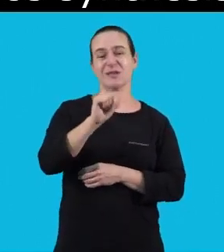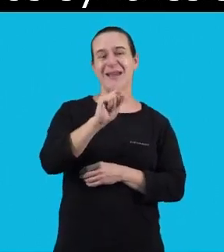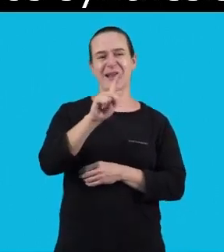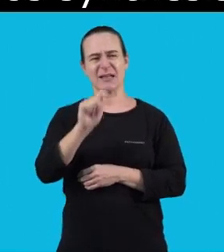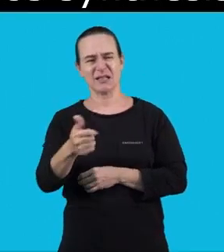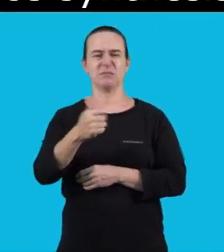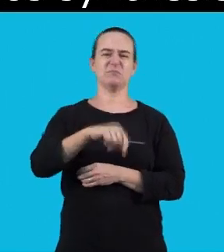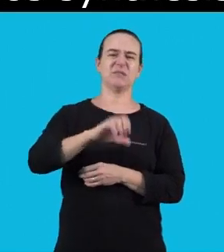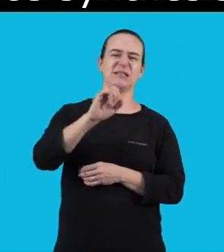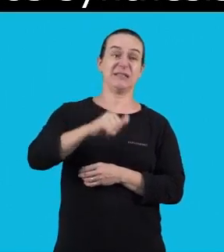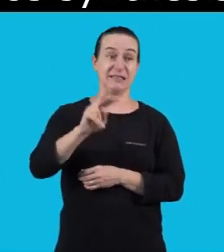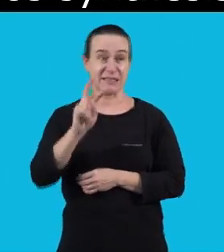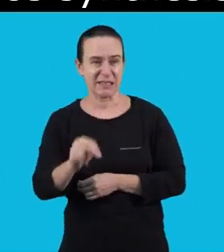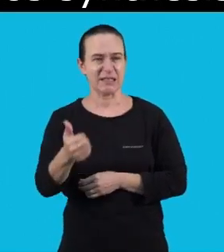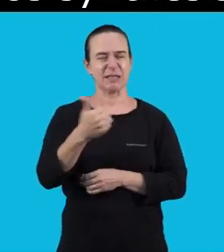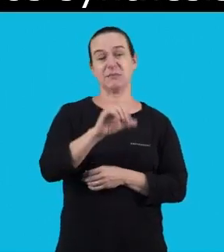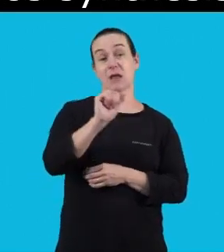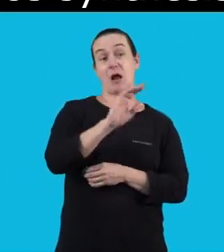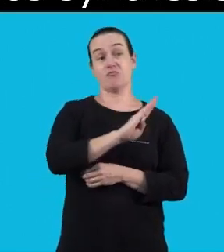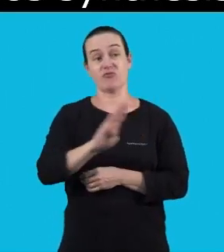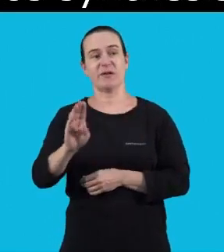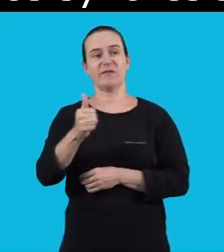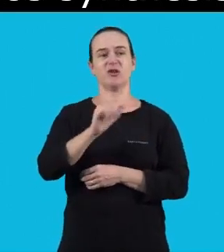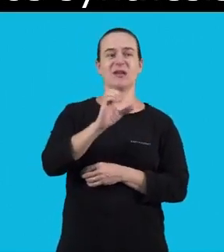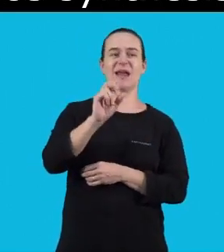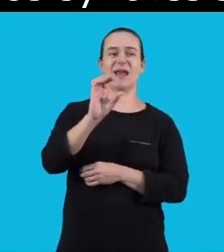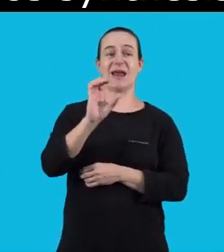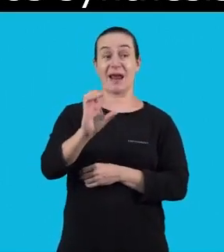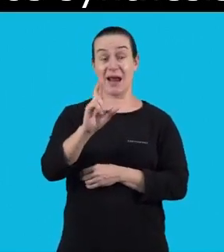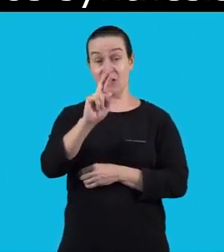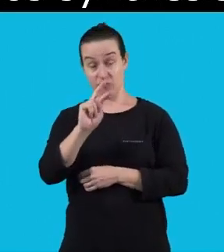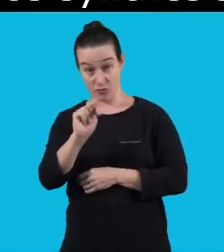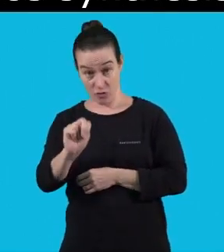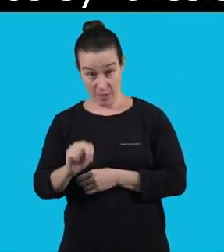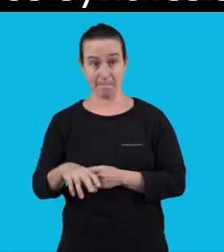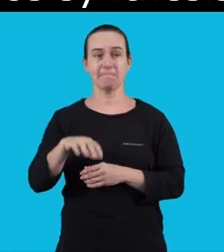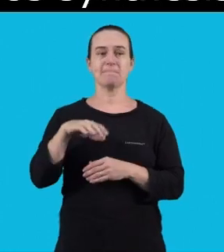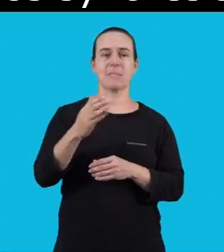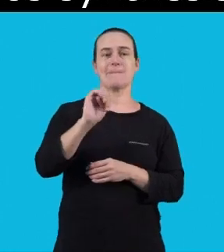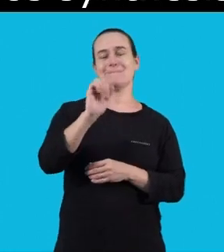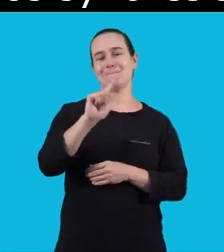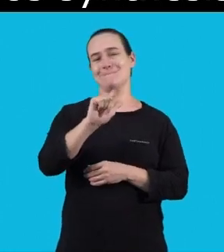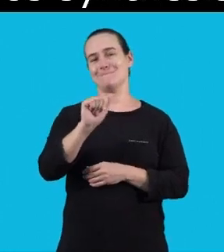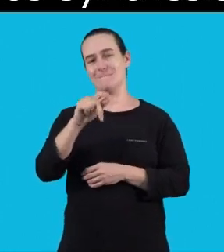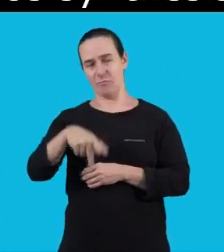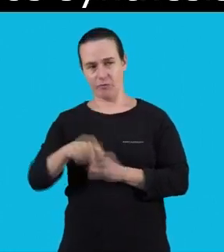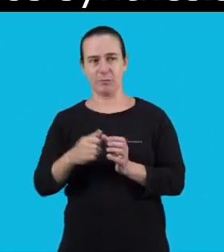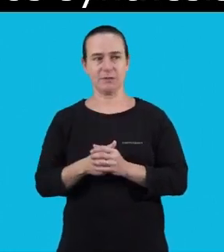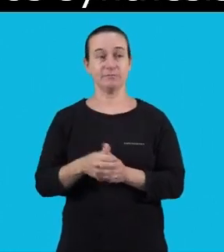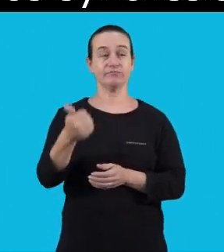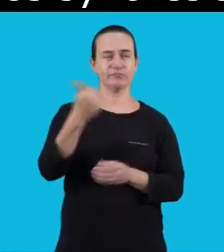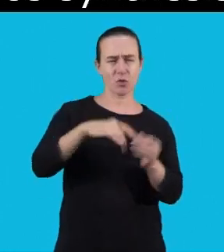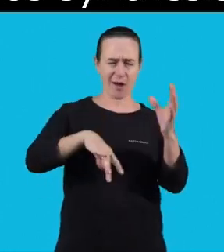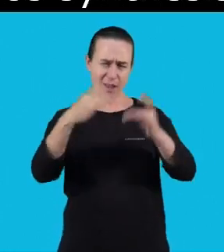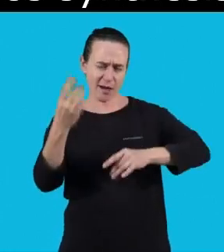synonyms, abbreviations, acronyms, and initialisms, and malapropisms. Analyzing sentence construction